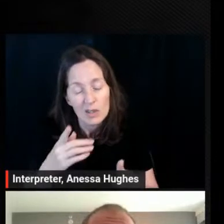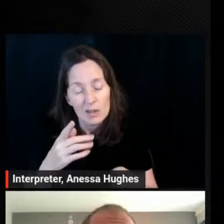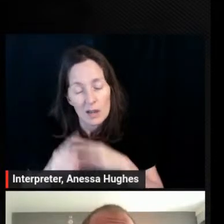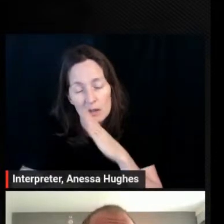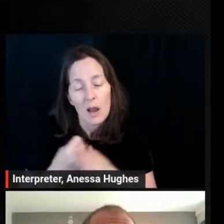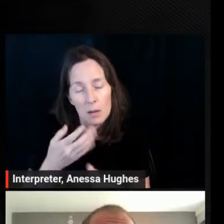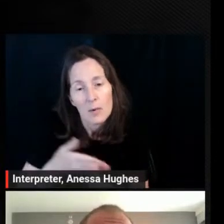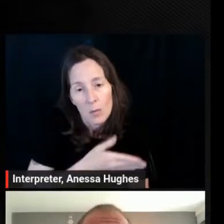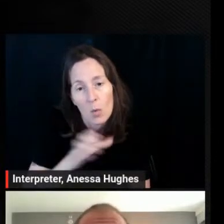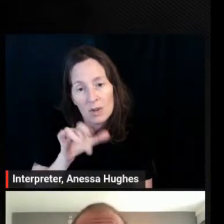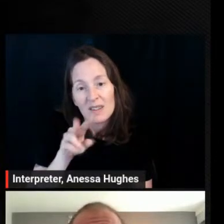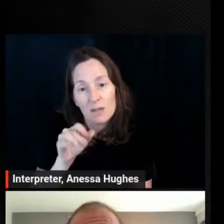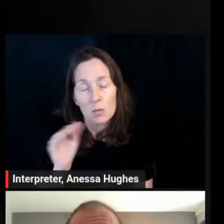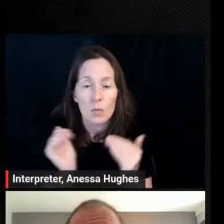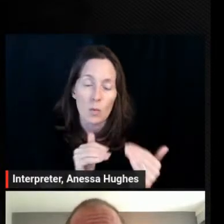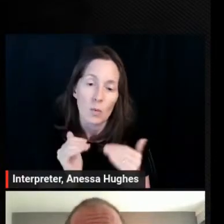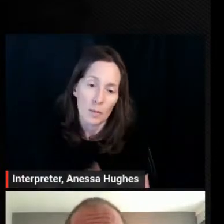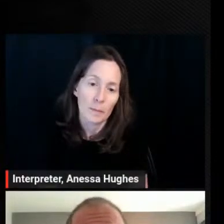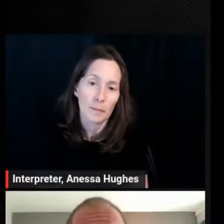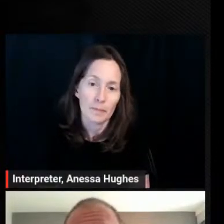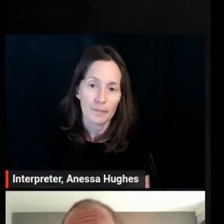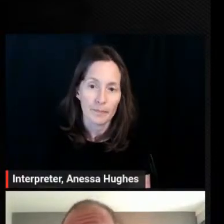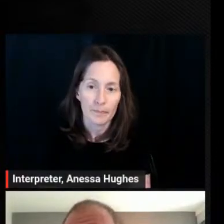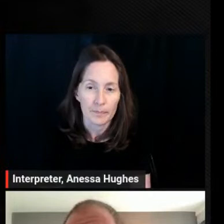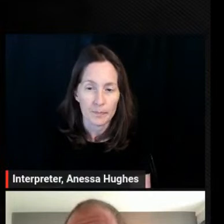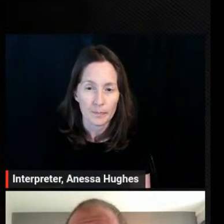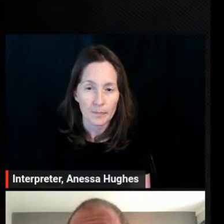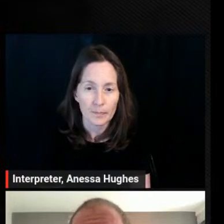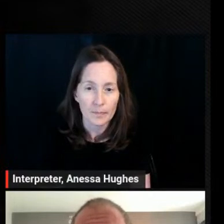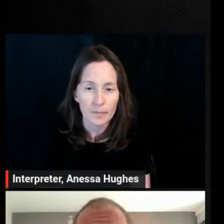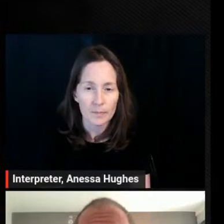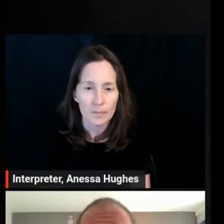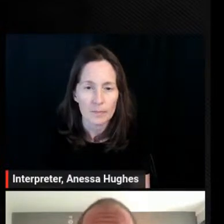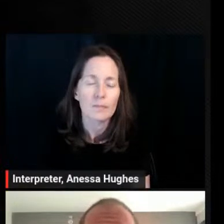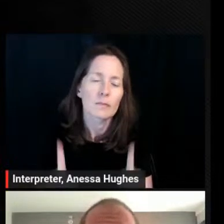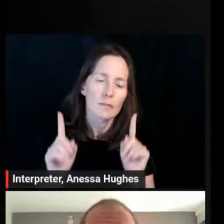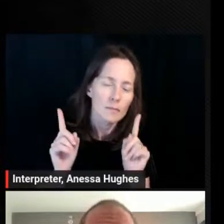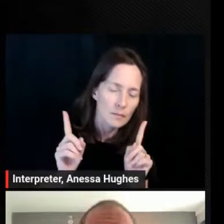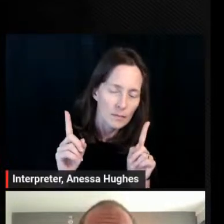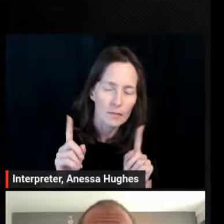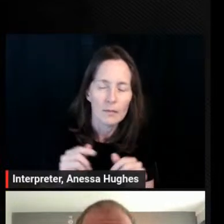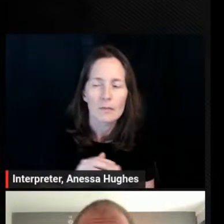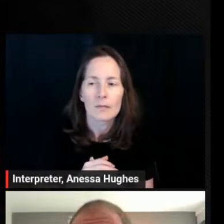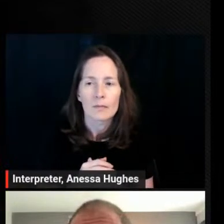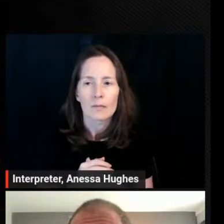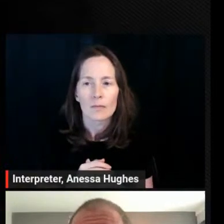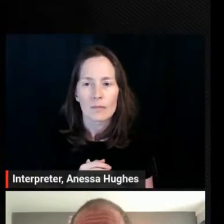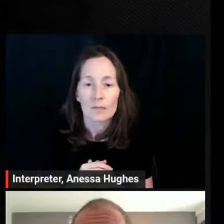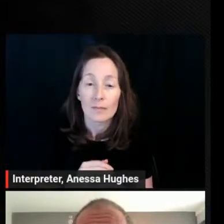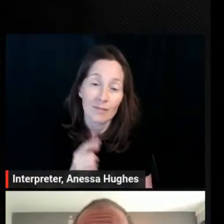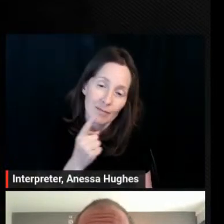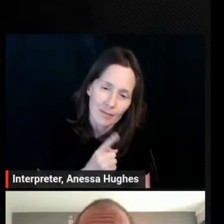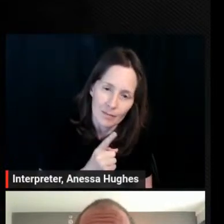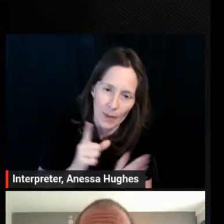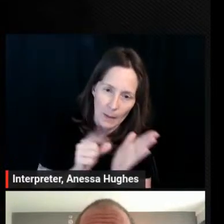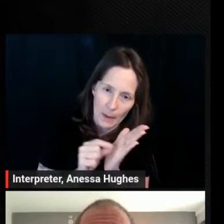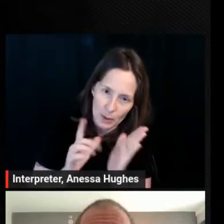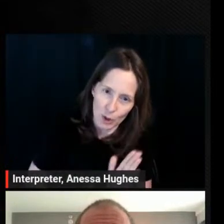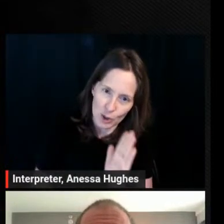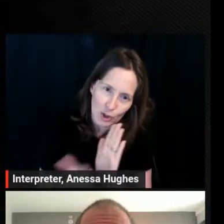Now, as I've said, I'm not at liberty to spill all the beans about the book's astonishing second